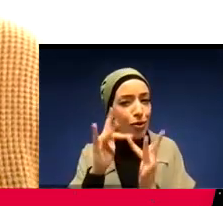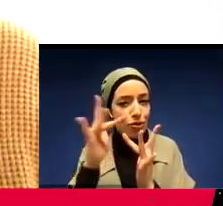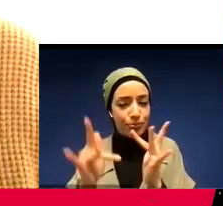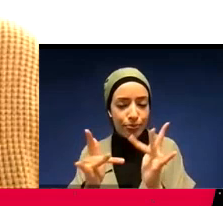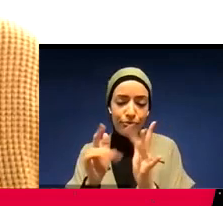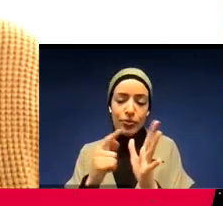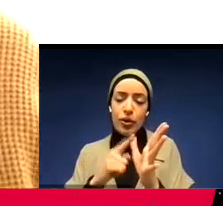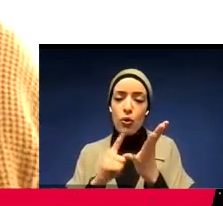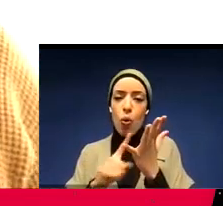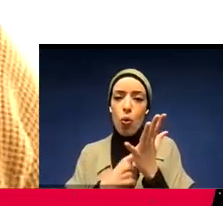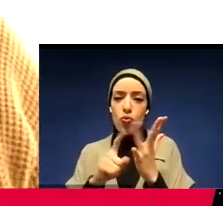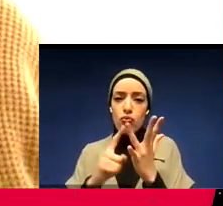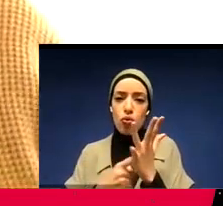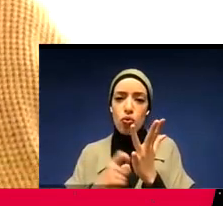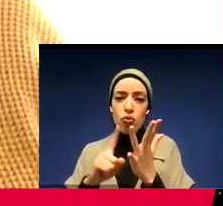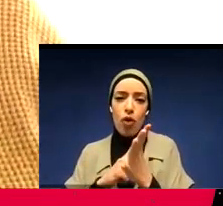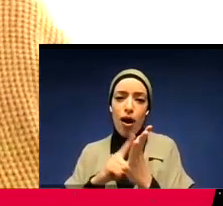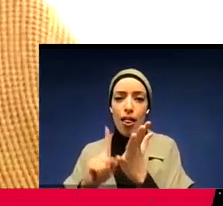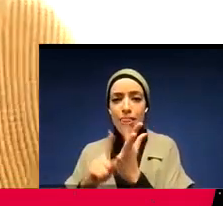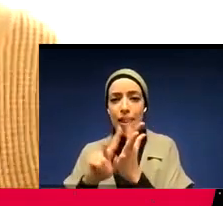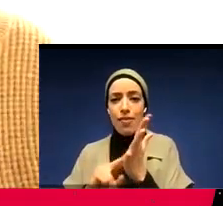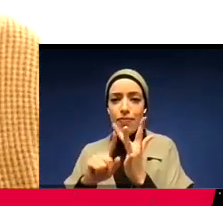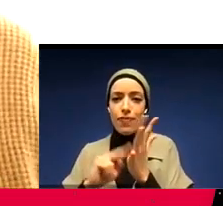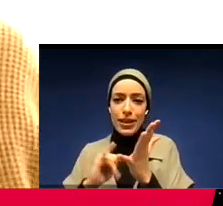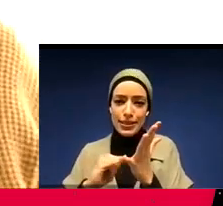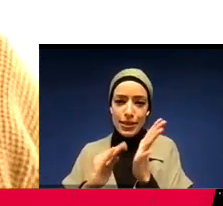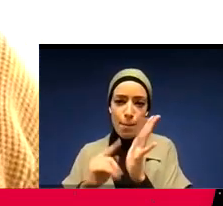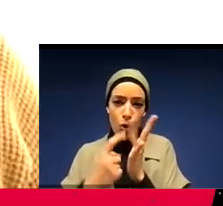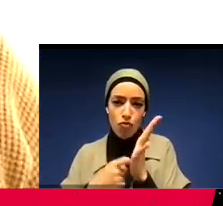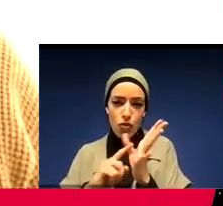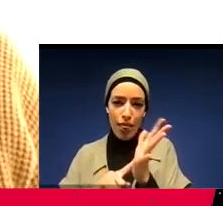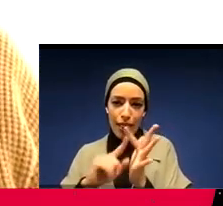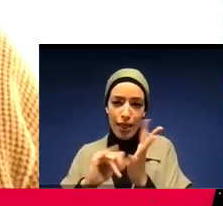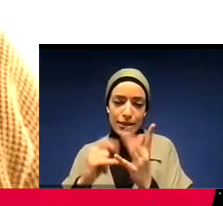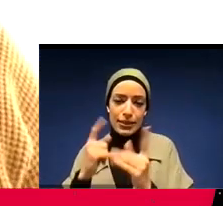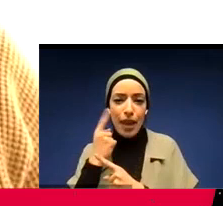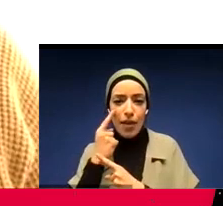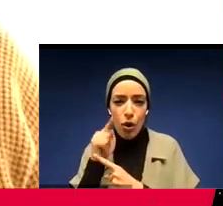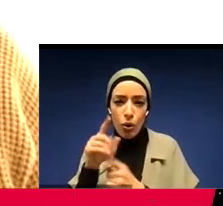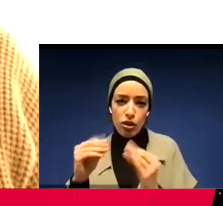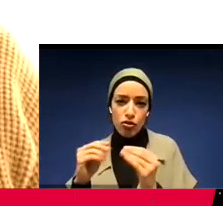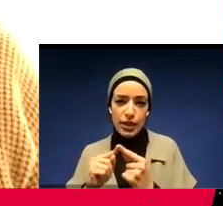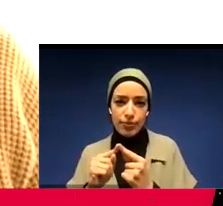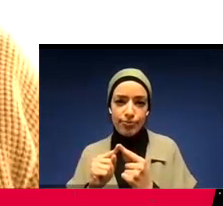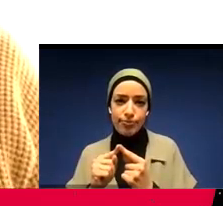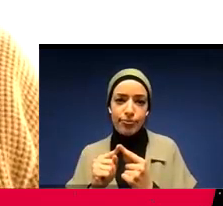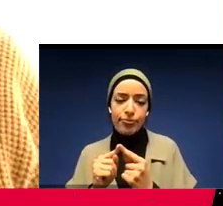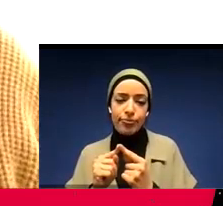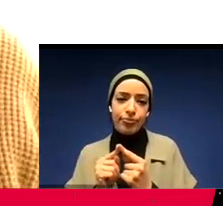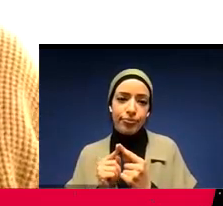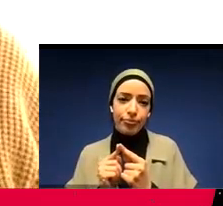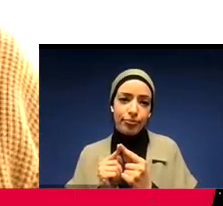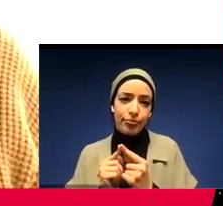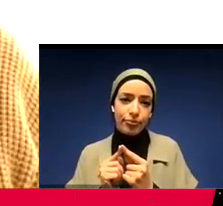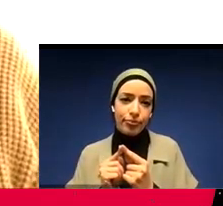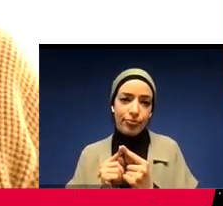definitely look it up. It's on her website, auroralevinsmorales.com. I'll add it to the chat. But part of the poem says, "Thus spoke